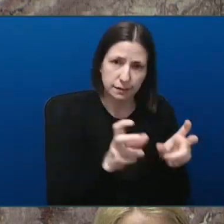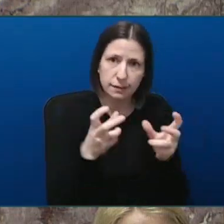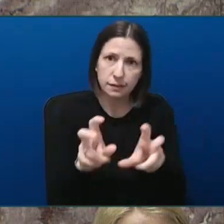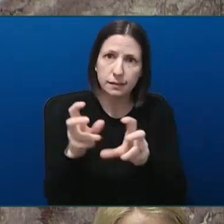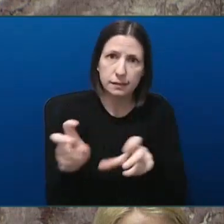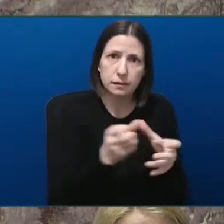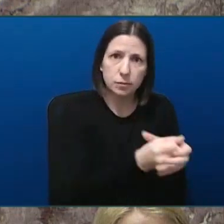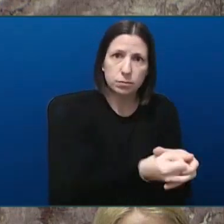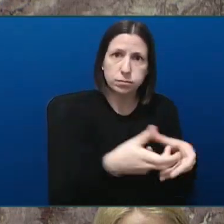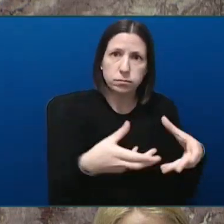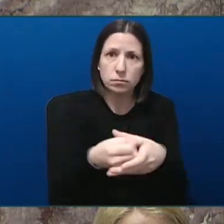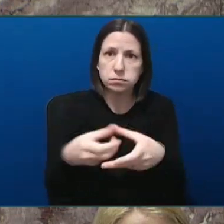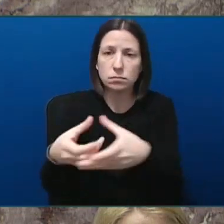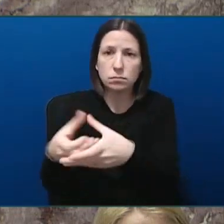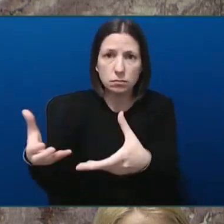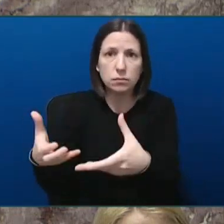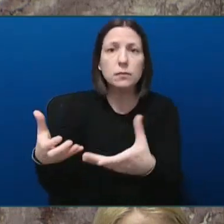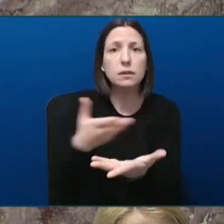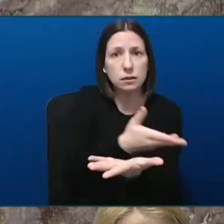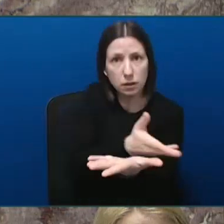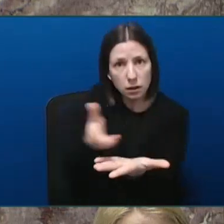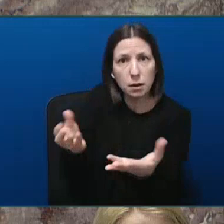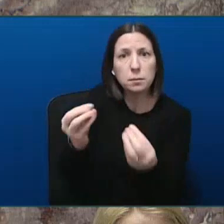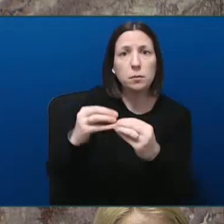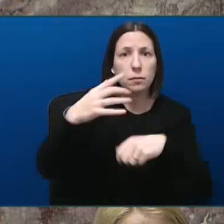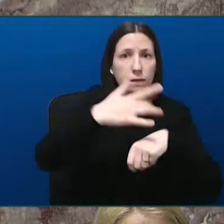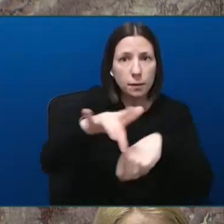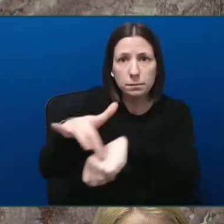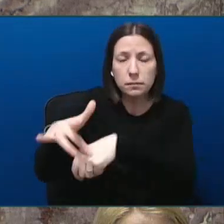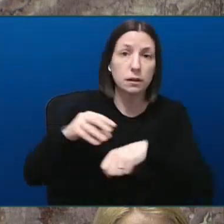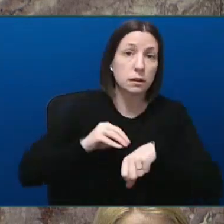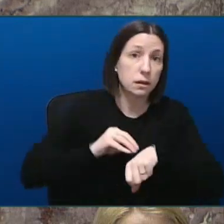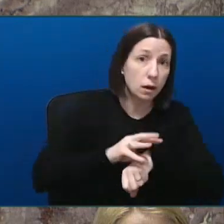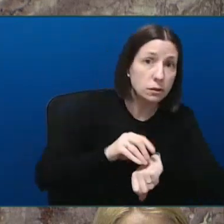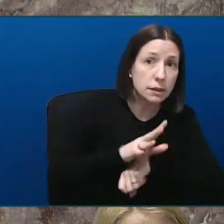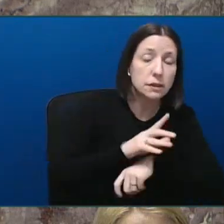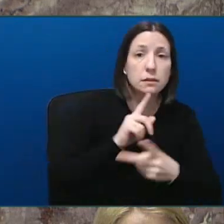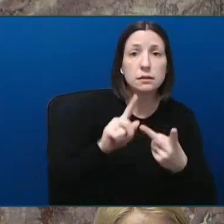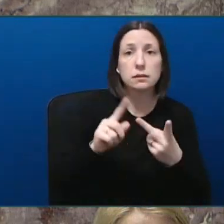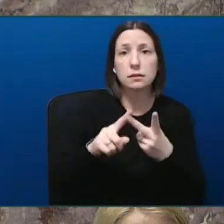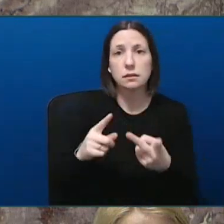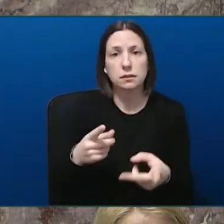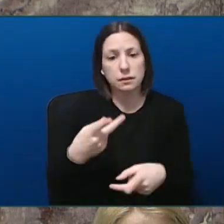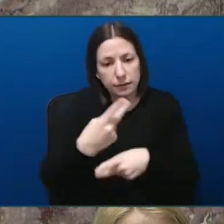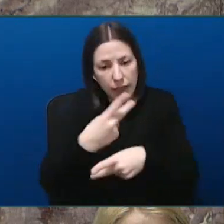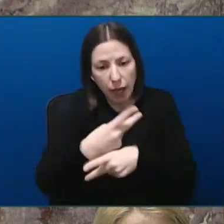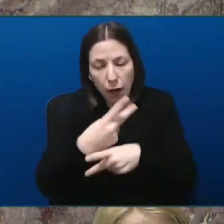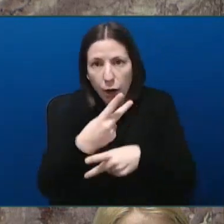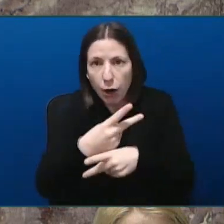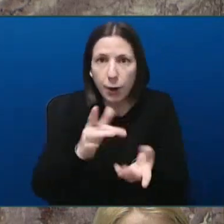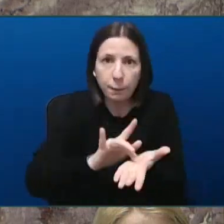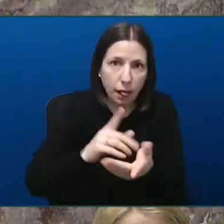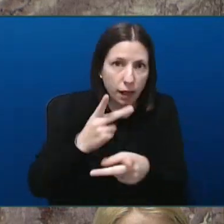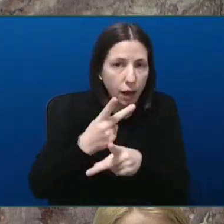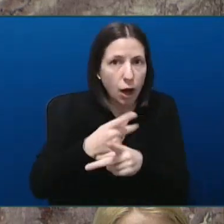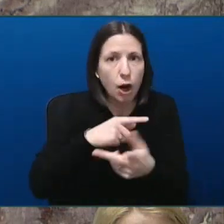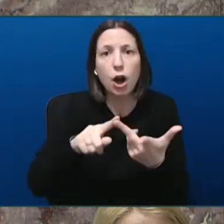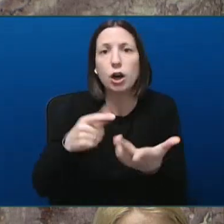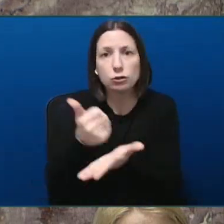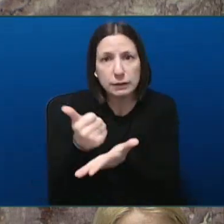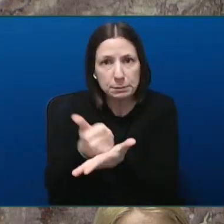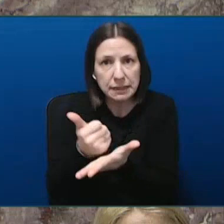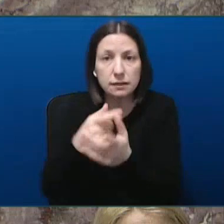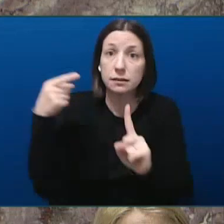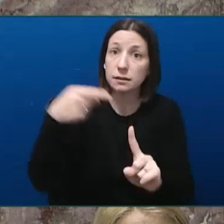access to counselling, to care and treatment, specifically for youth, and including